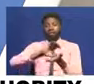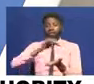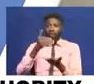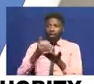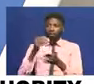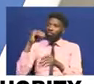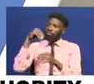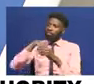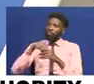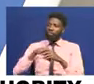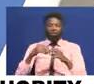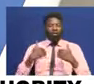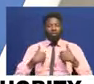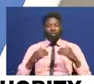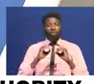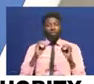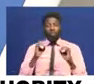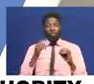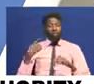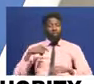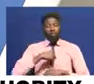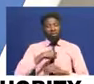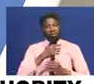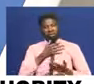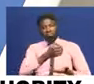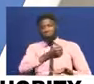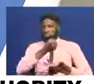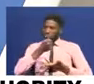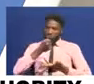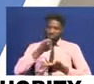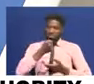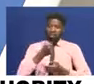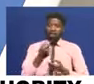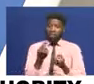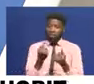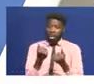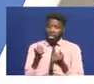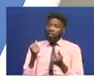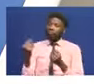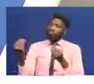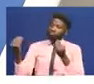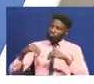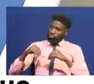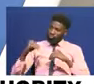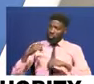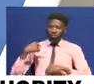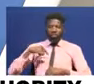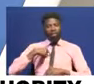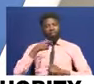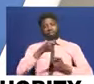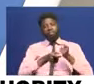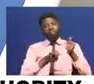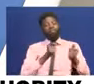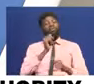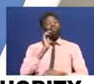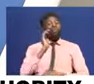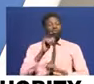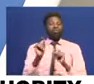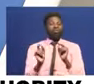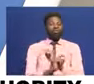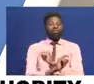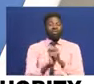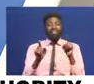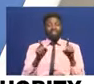in holding any funds. Mm-hmm. Any funds that come are dispersed to providers as and when they come. Mm-hmm. So that is an ongoing process. In addition to that, there's also, in